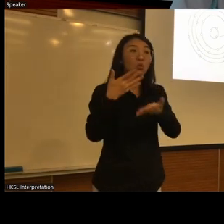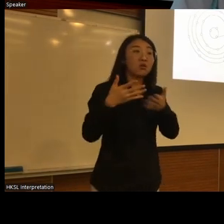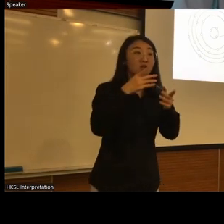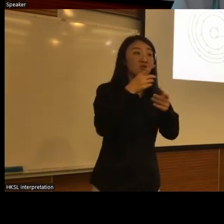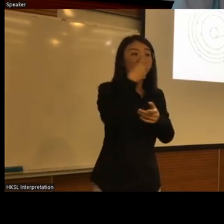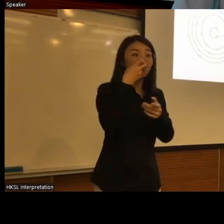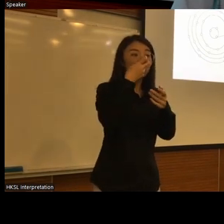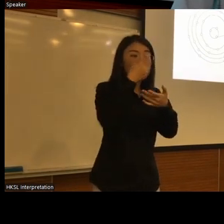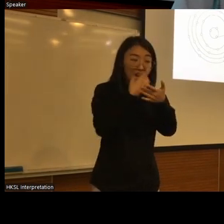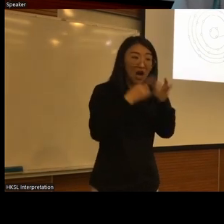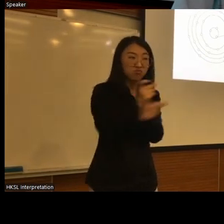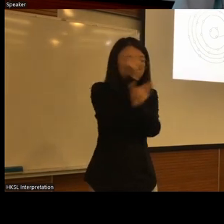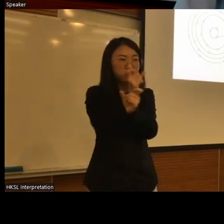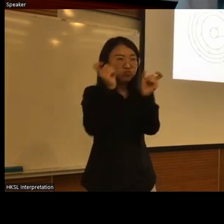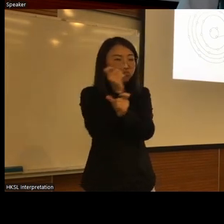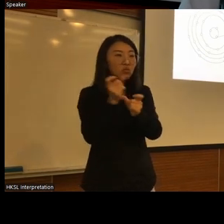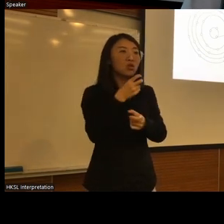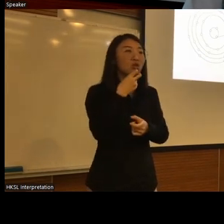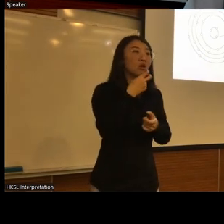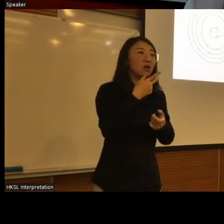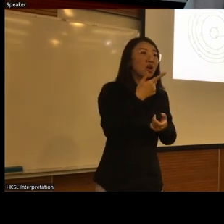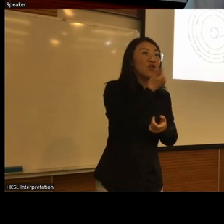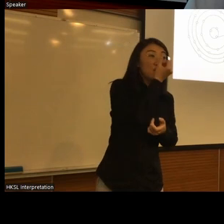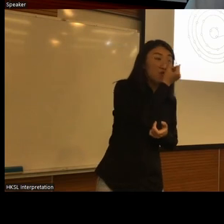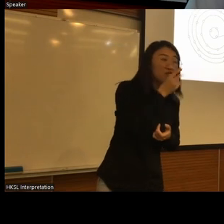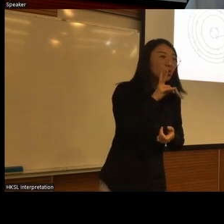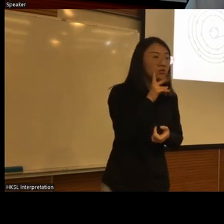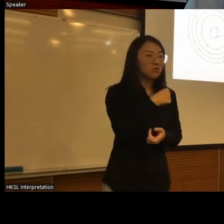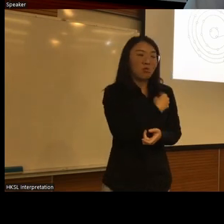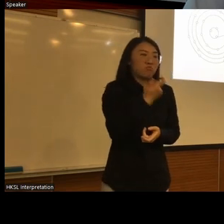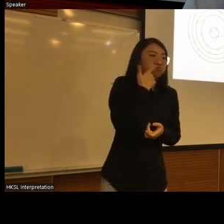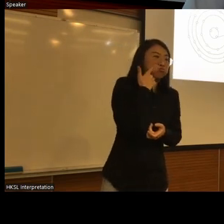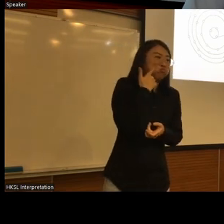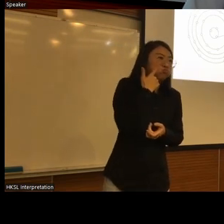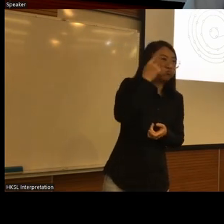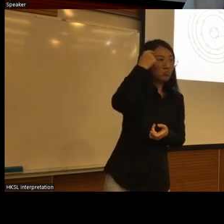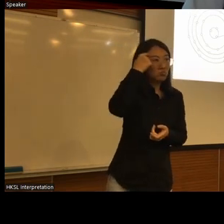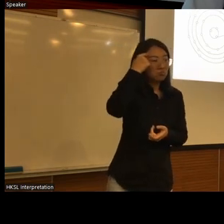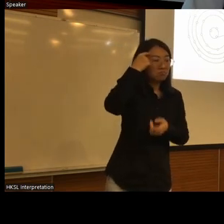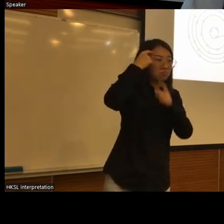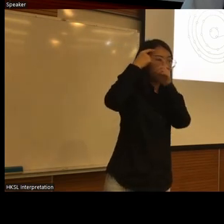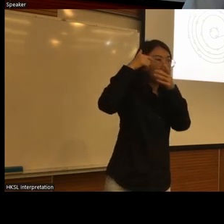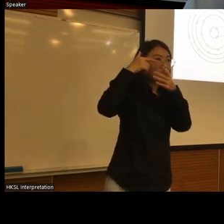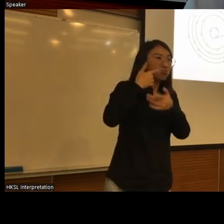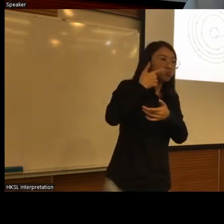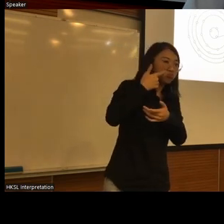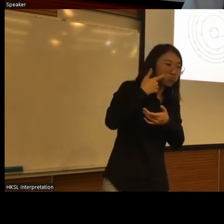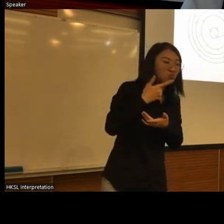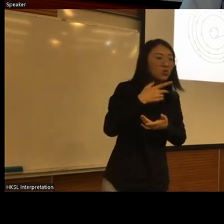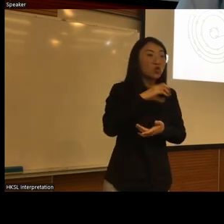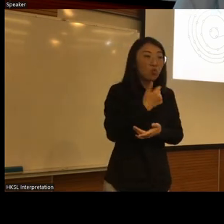we know in any language, some of them are highly available, some of them are less